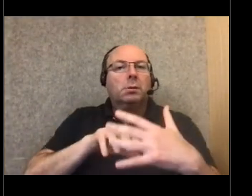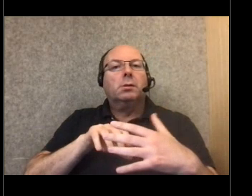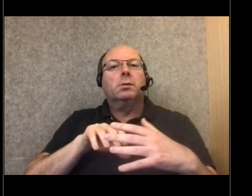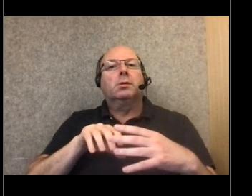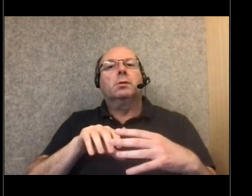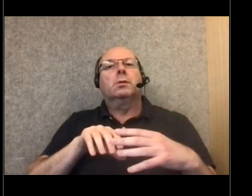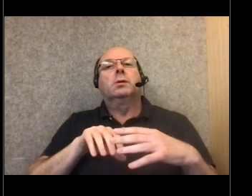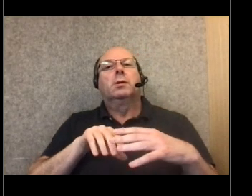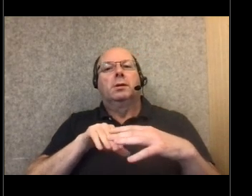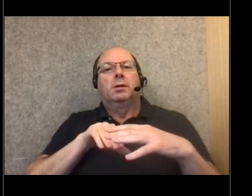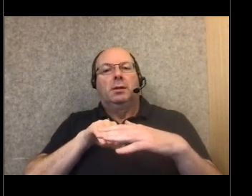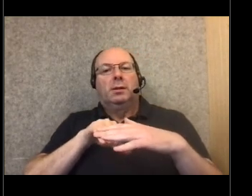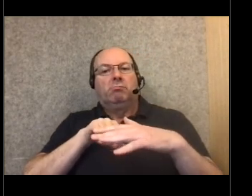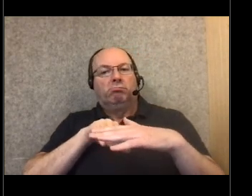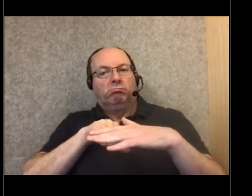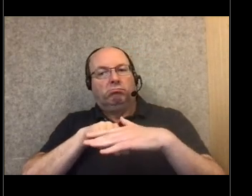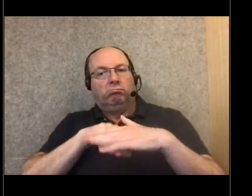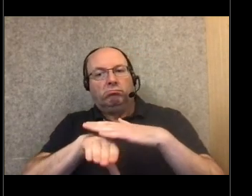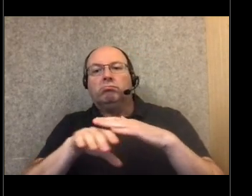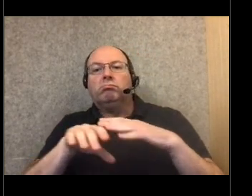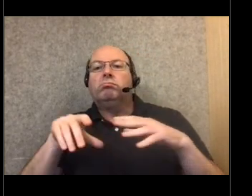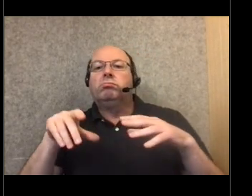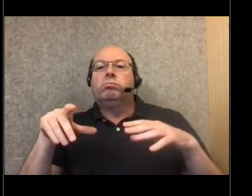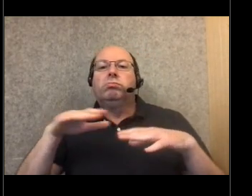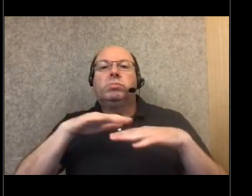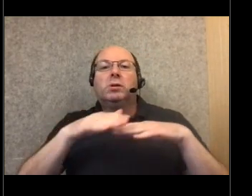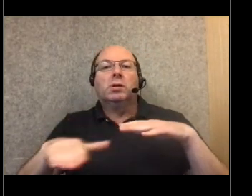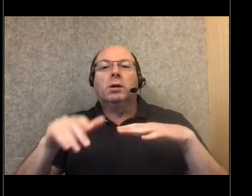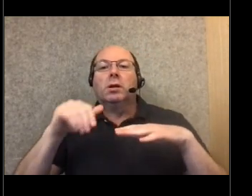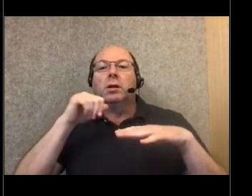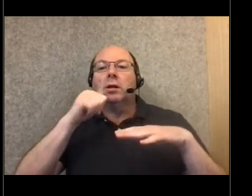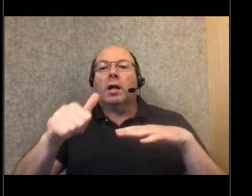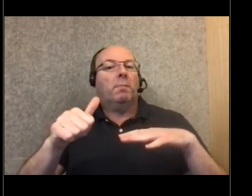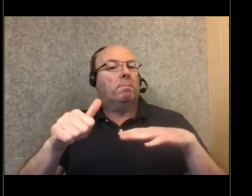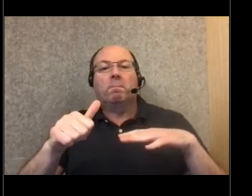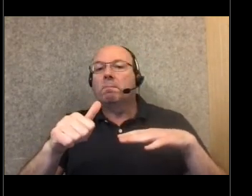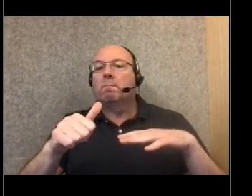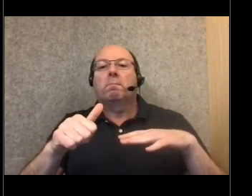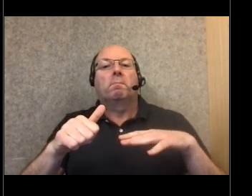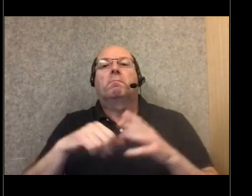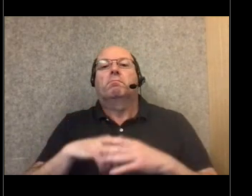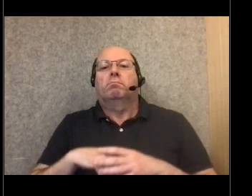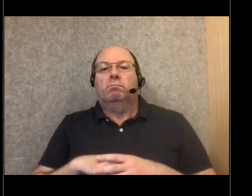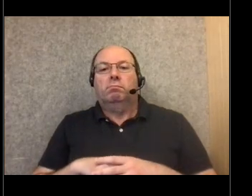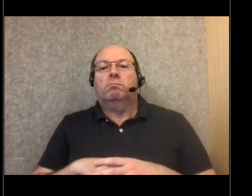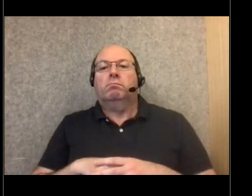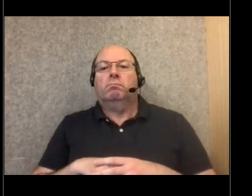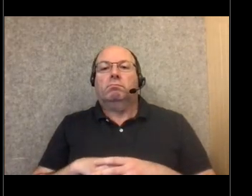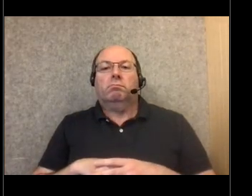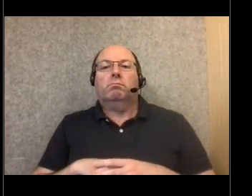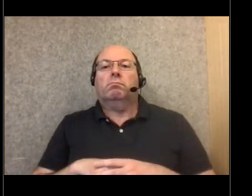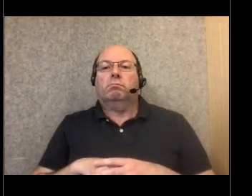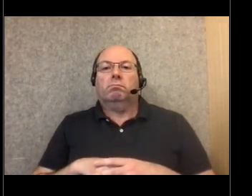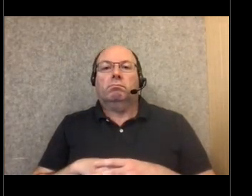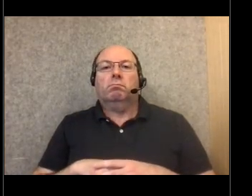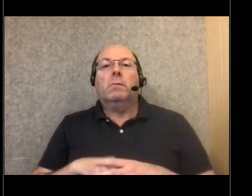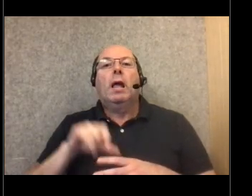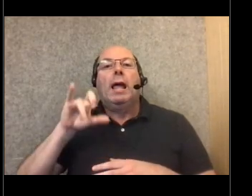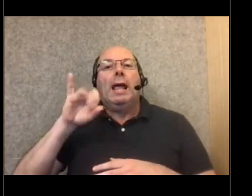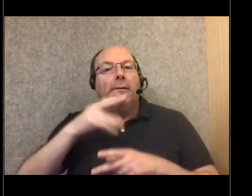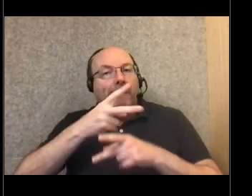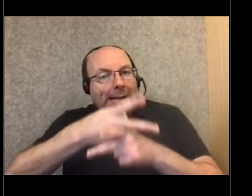They also may not occur and be expensive to include later if a careful